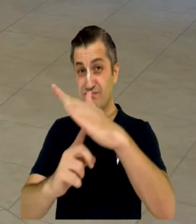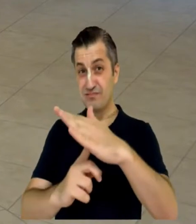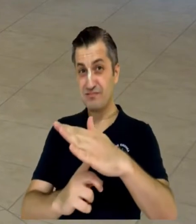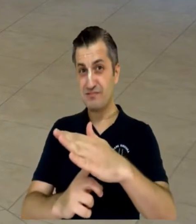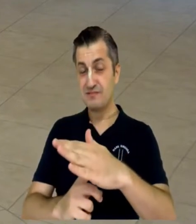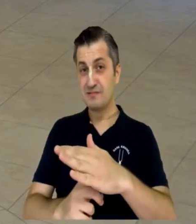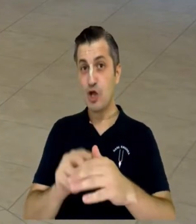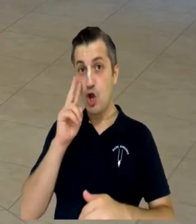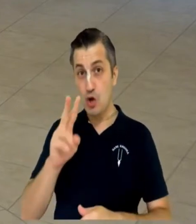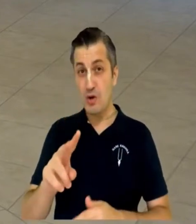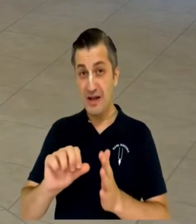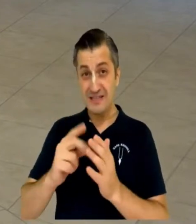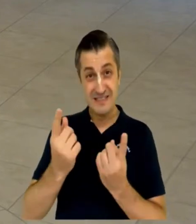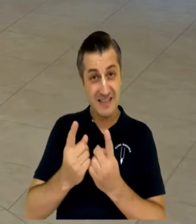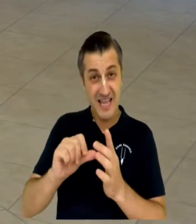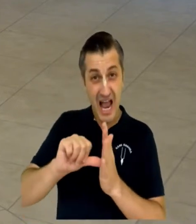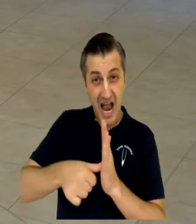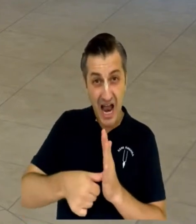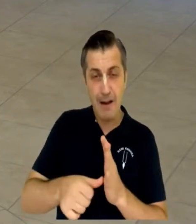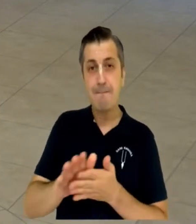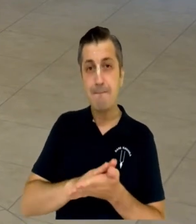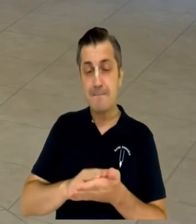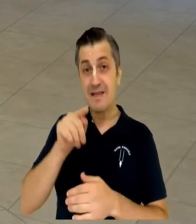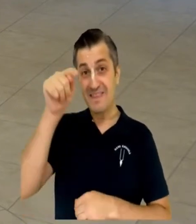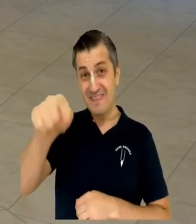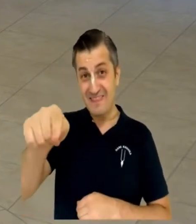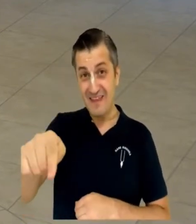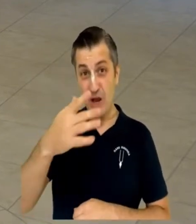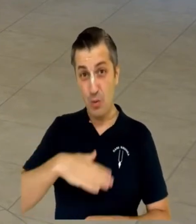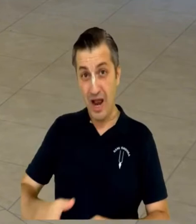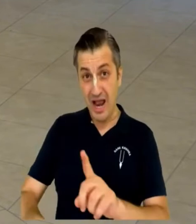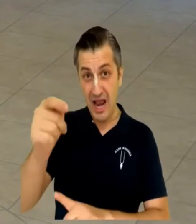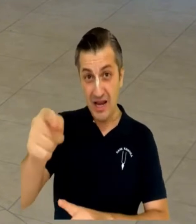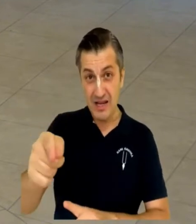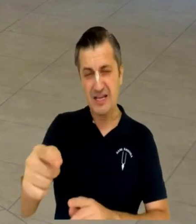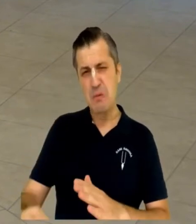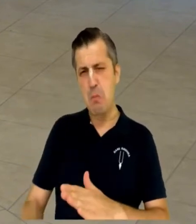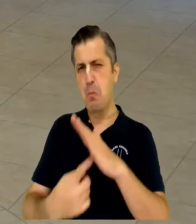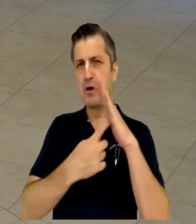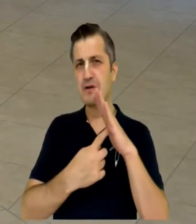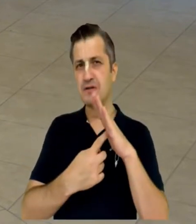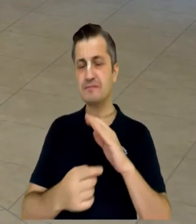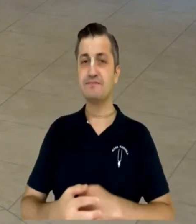clarifications, feedback, anything you'd like to add to the class. Thank you very much.